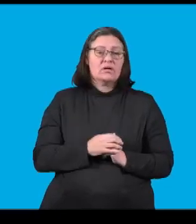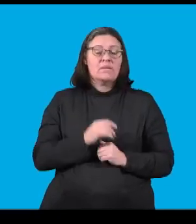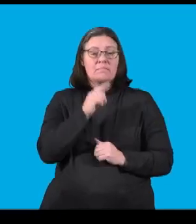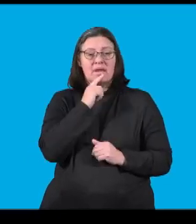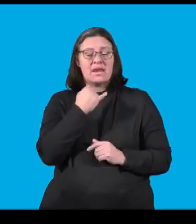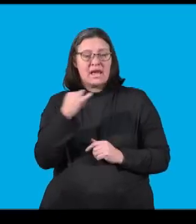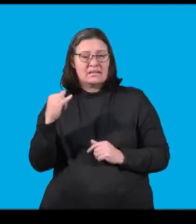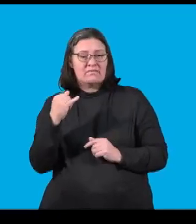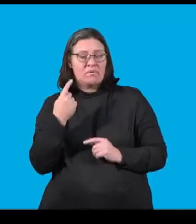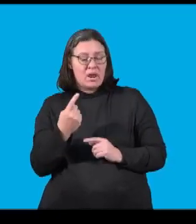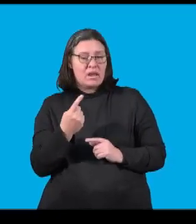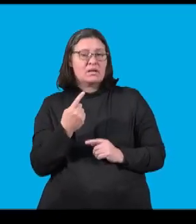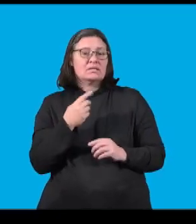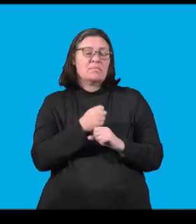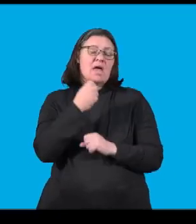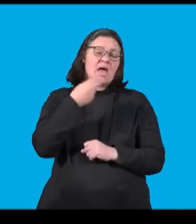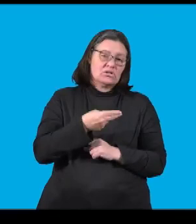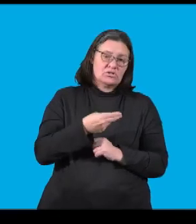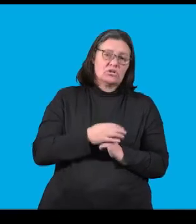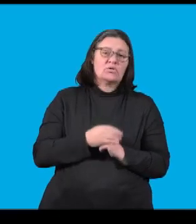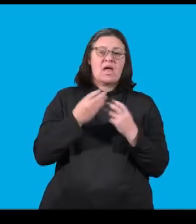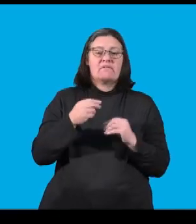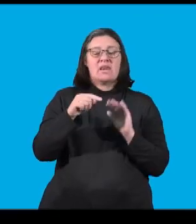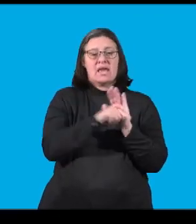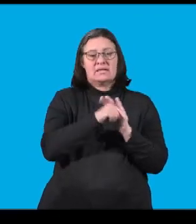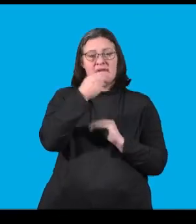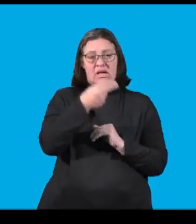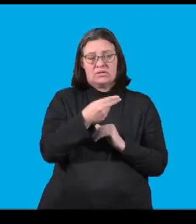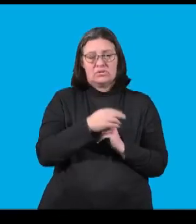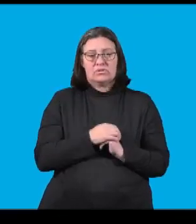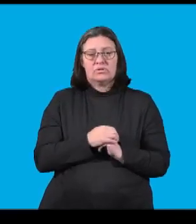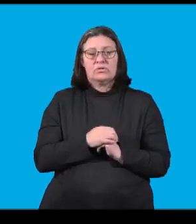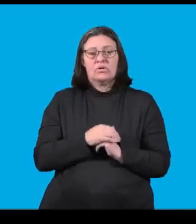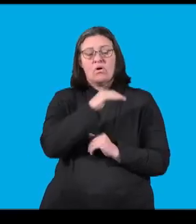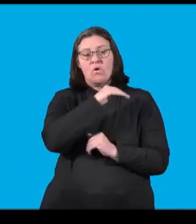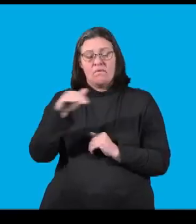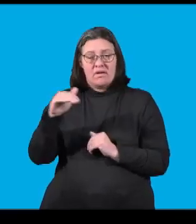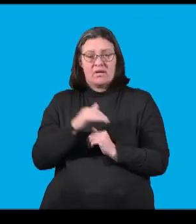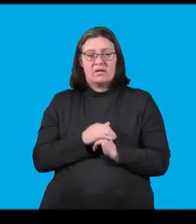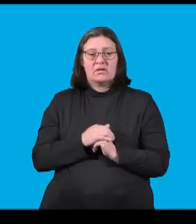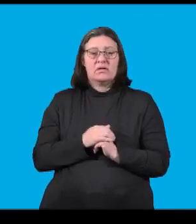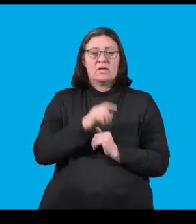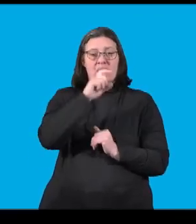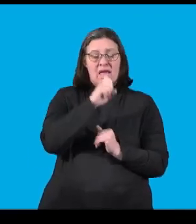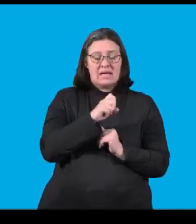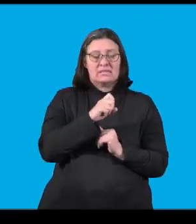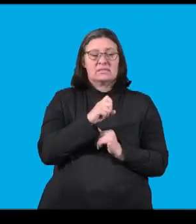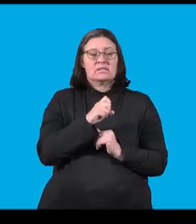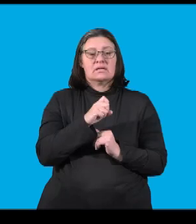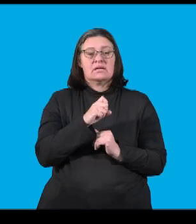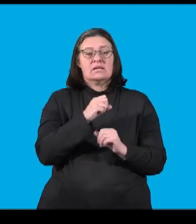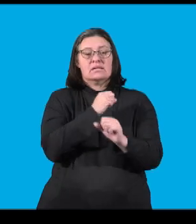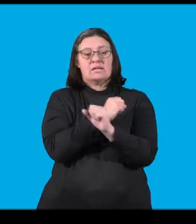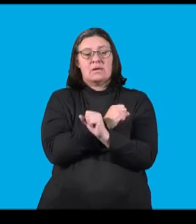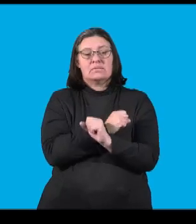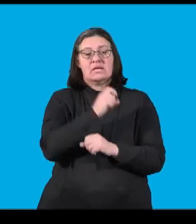the negative in, negative 1 times h, so I end up with negative h all over my denominator, which is x times x